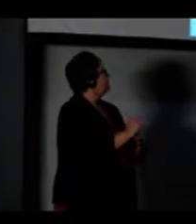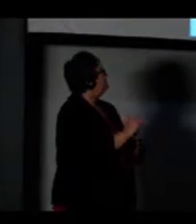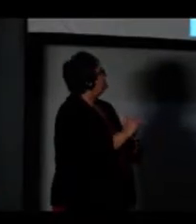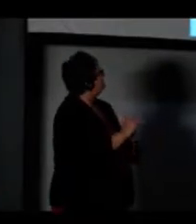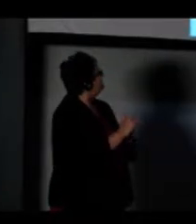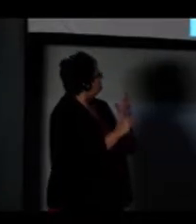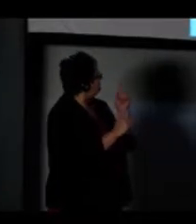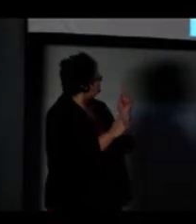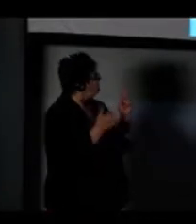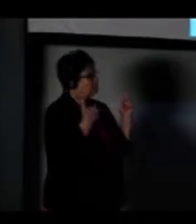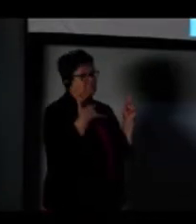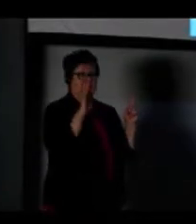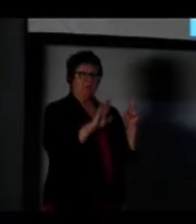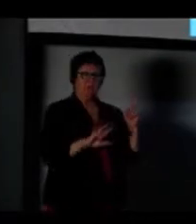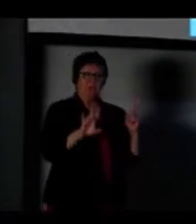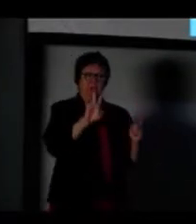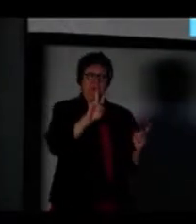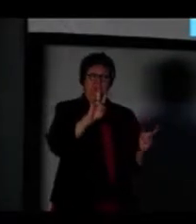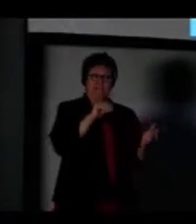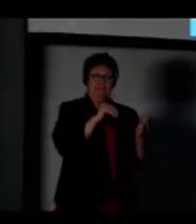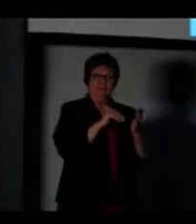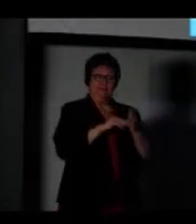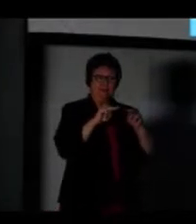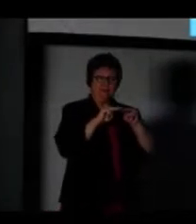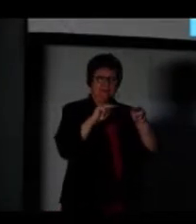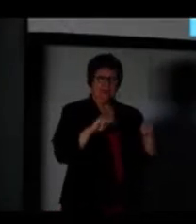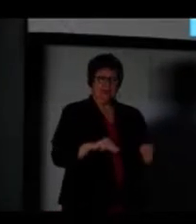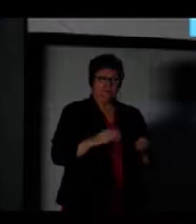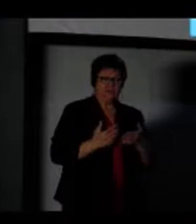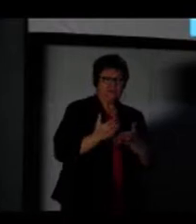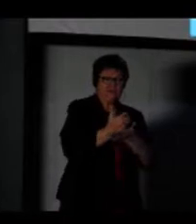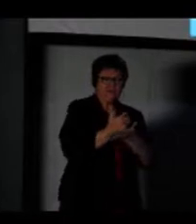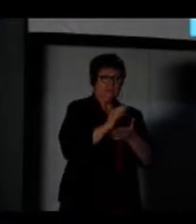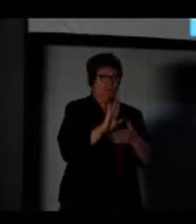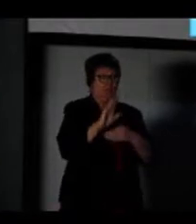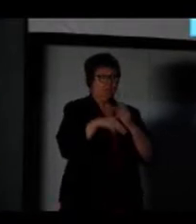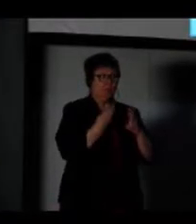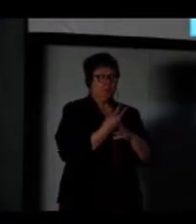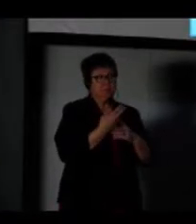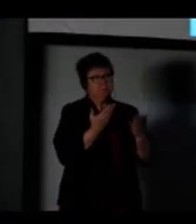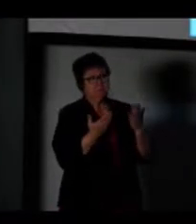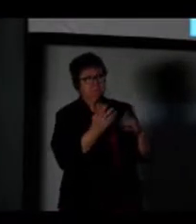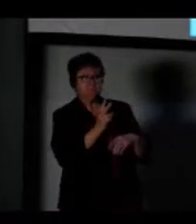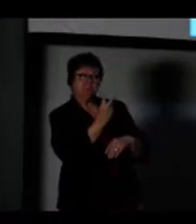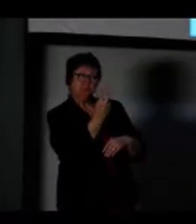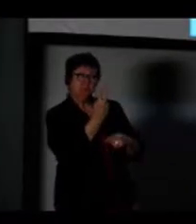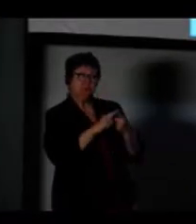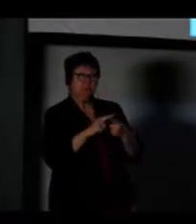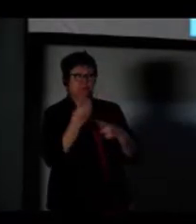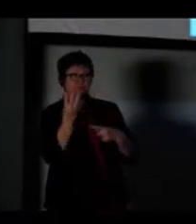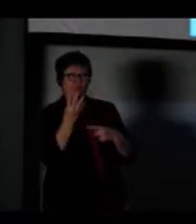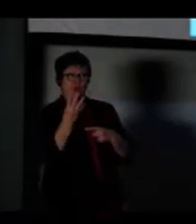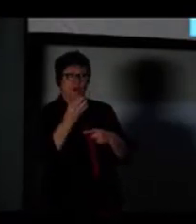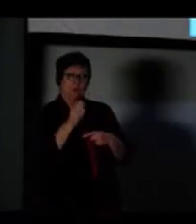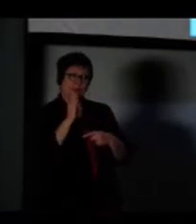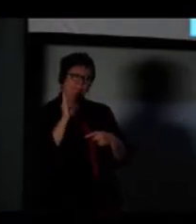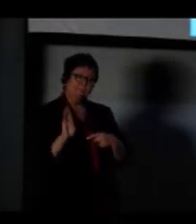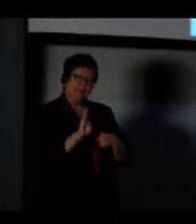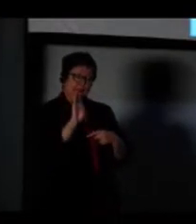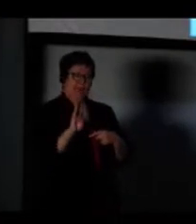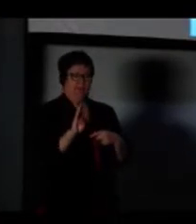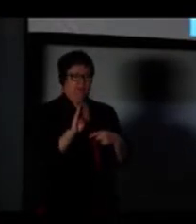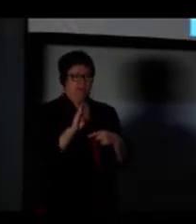probably about 7,000 collections in the world. There's probably about 2 to 4 billion specimens around the